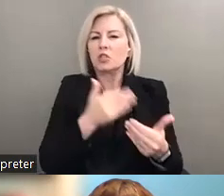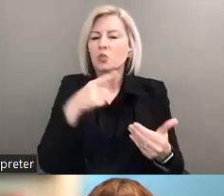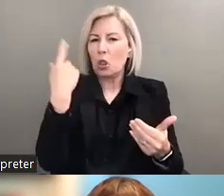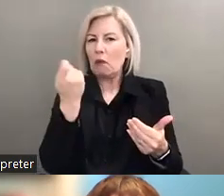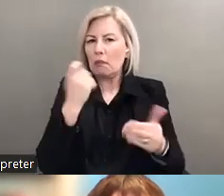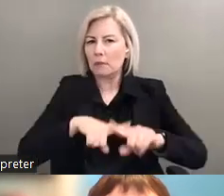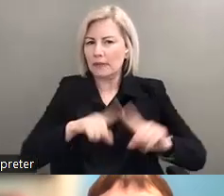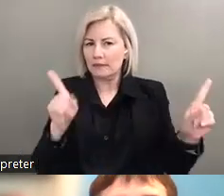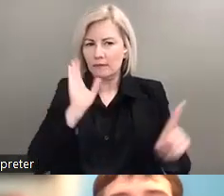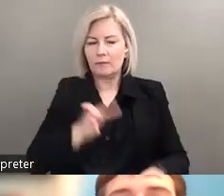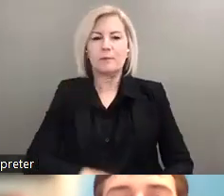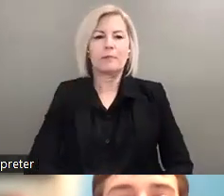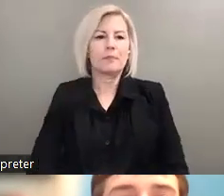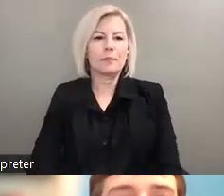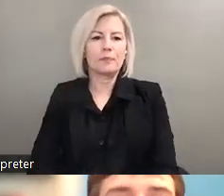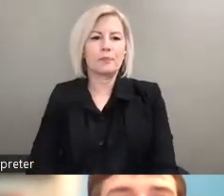past.